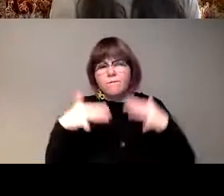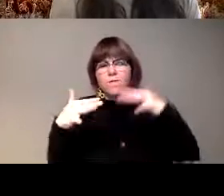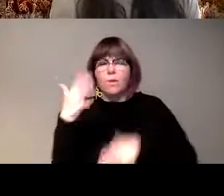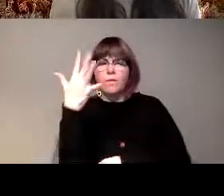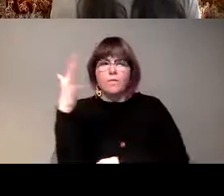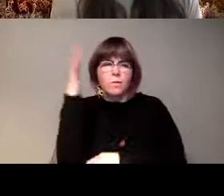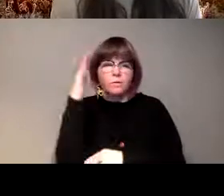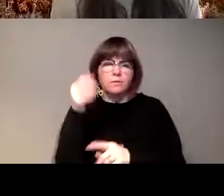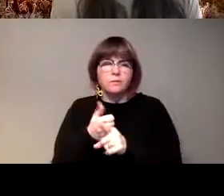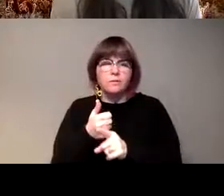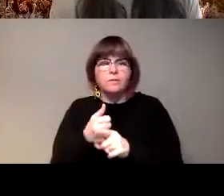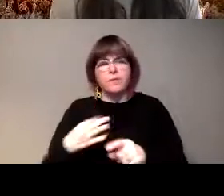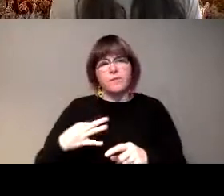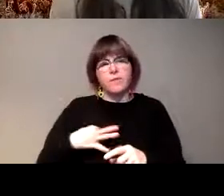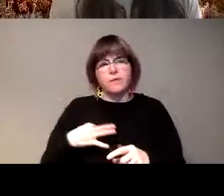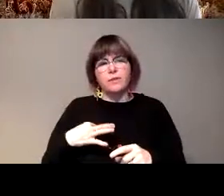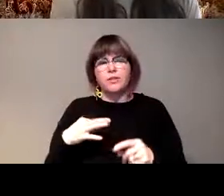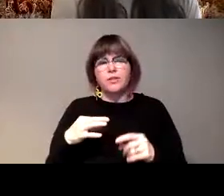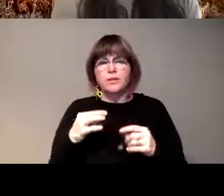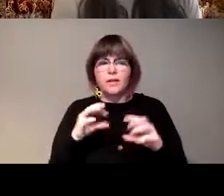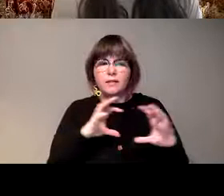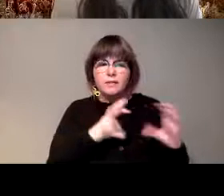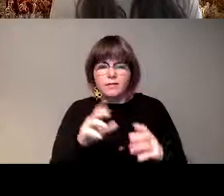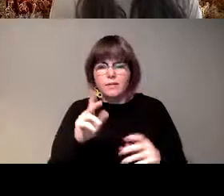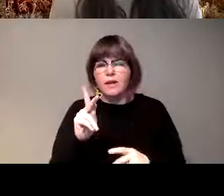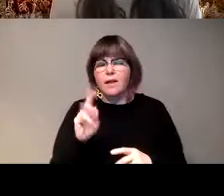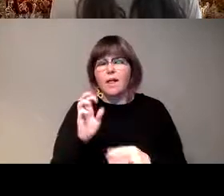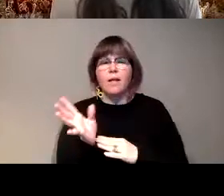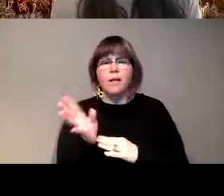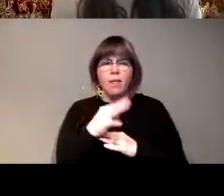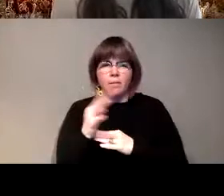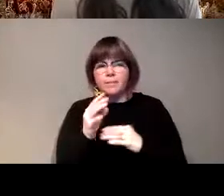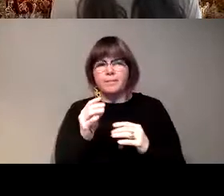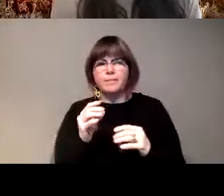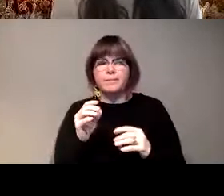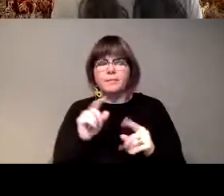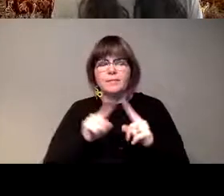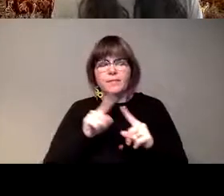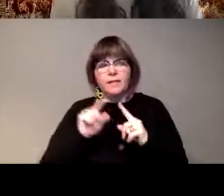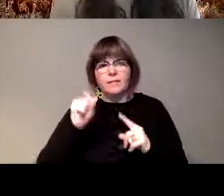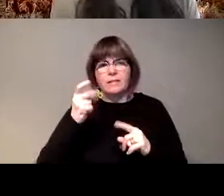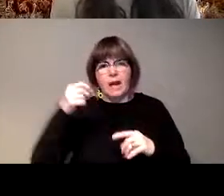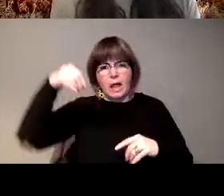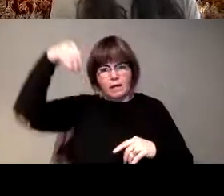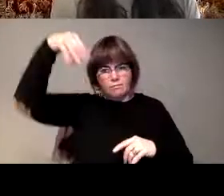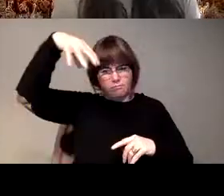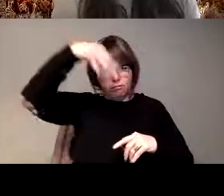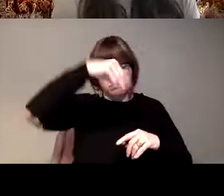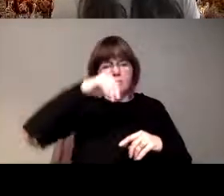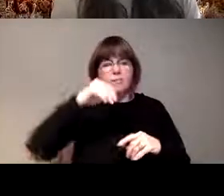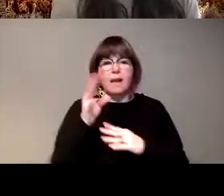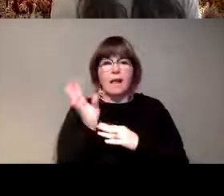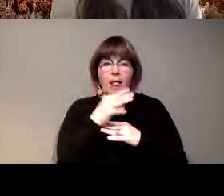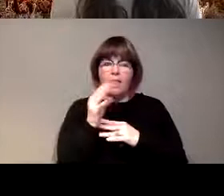which has volunteers classify kelp in satellite images around the world. And kelp is an excellent